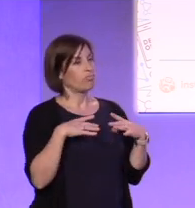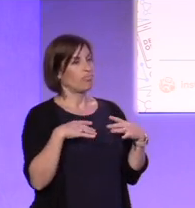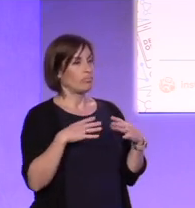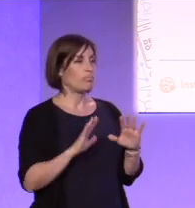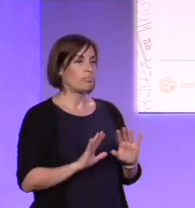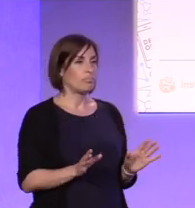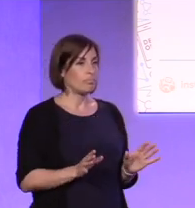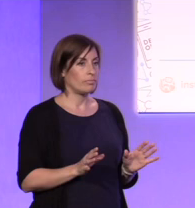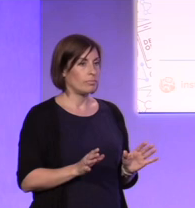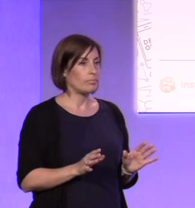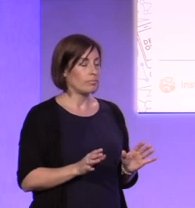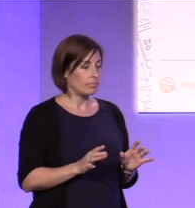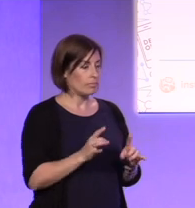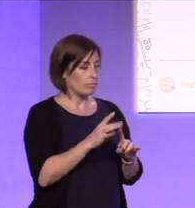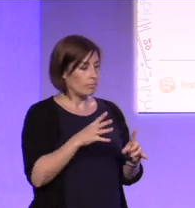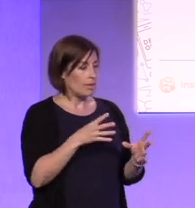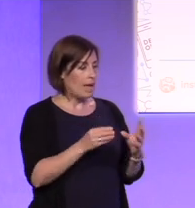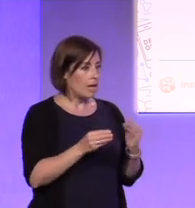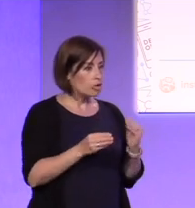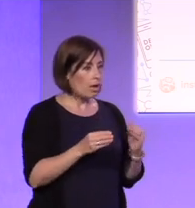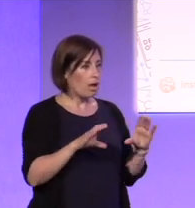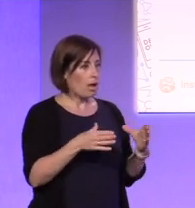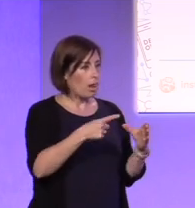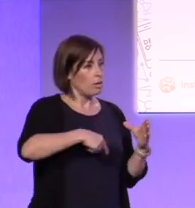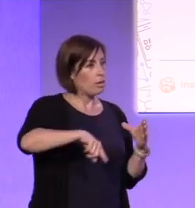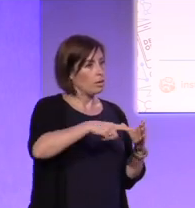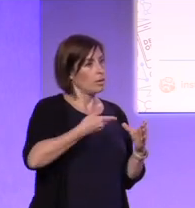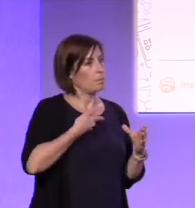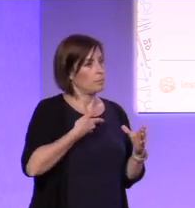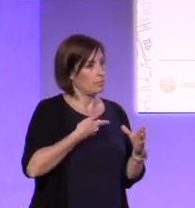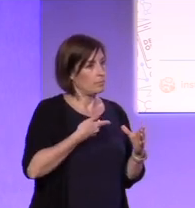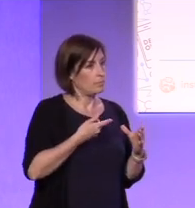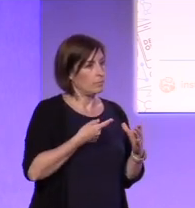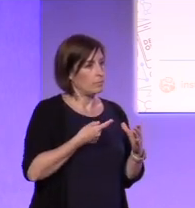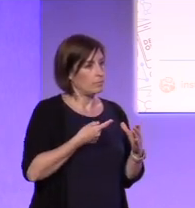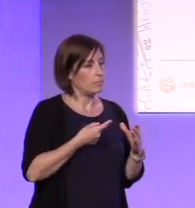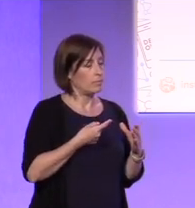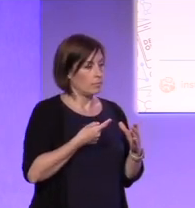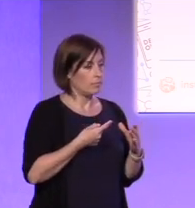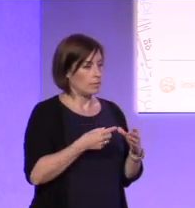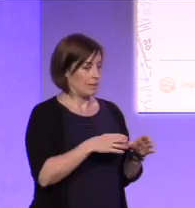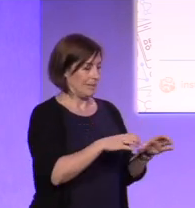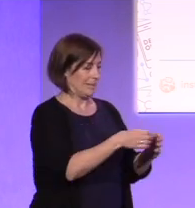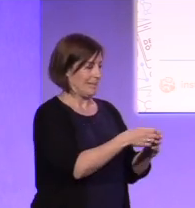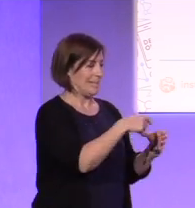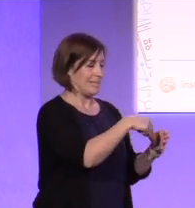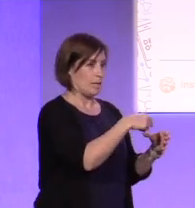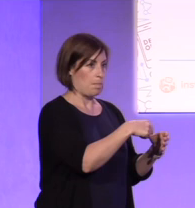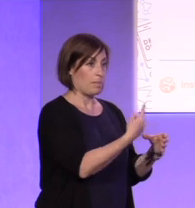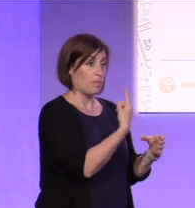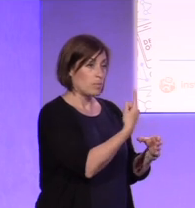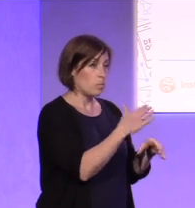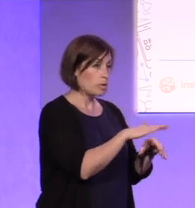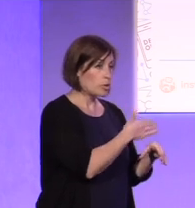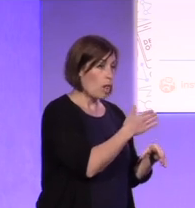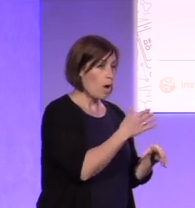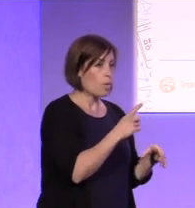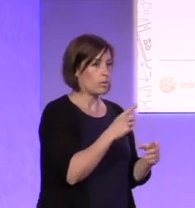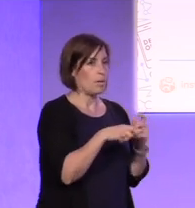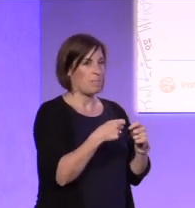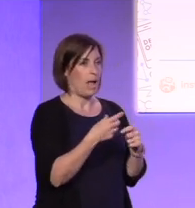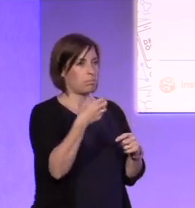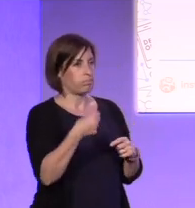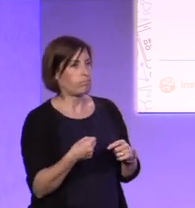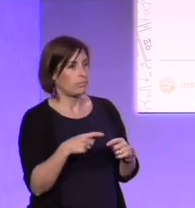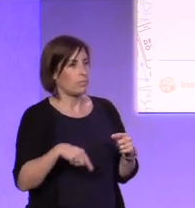An agile organization is only as agile as its least agile team. Let's just have a quick show of hands. Who feels that this is